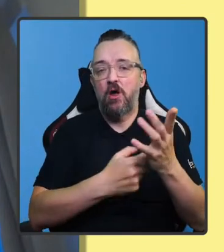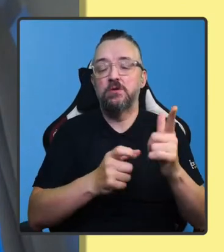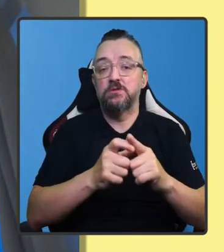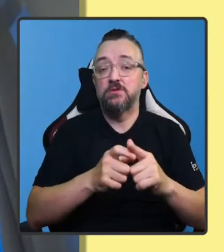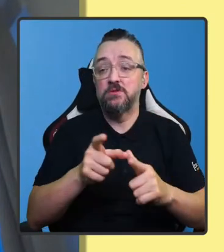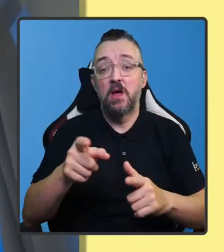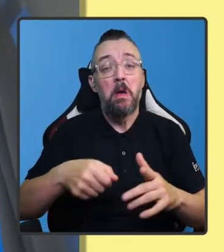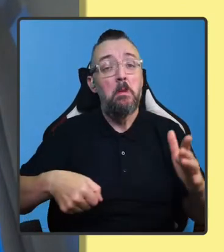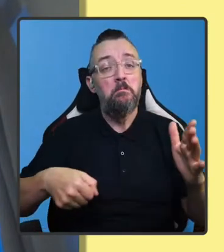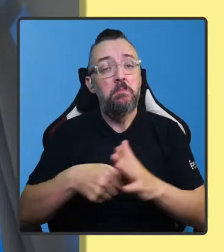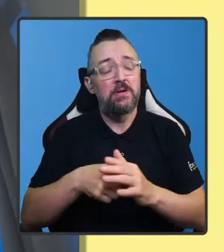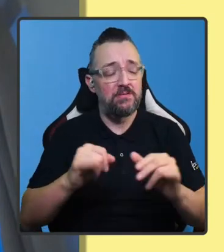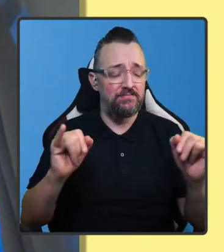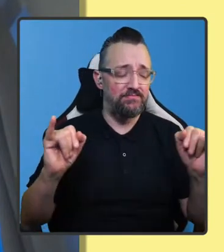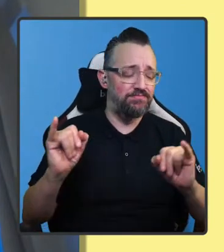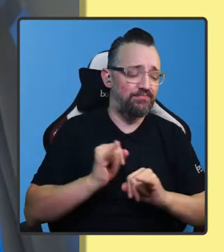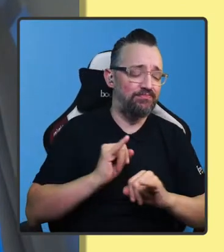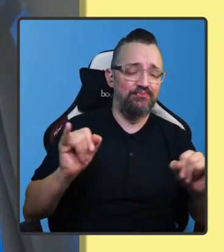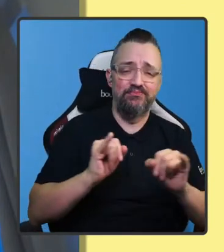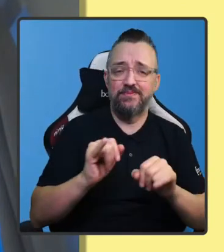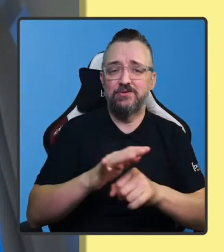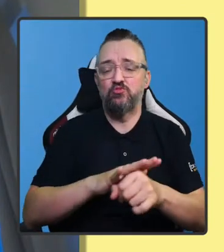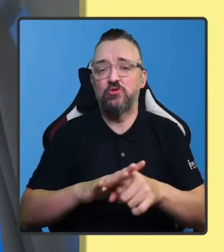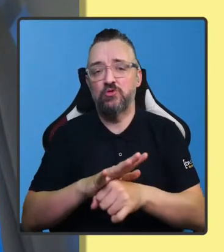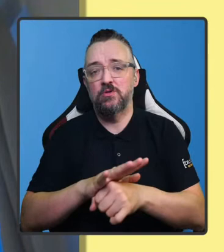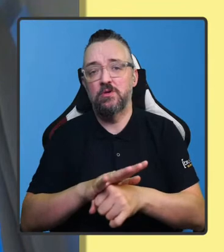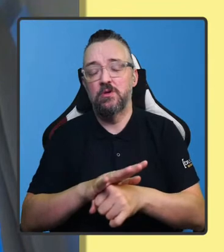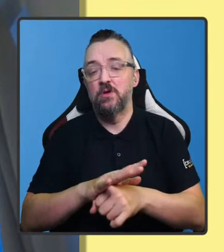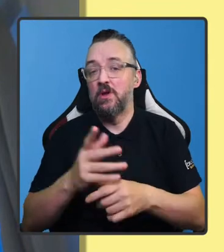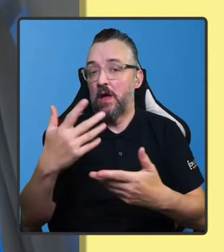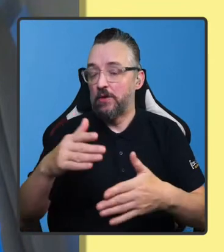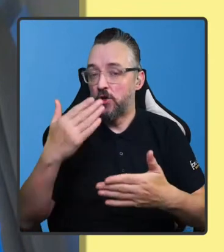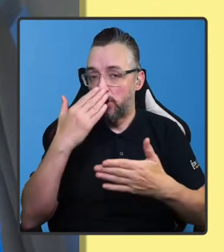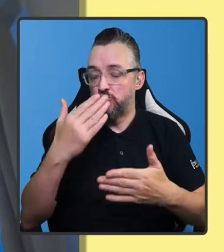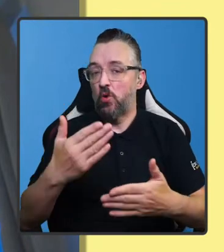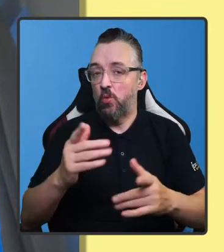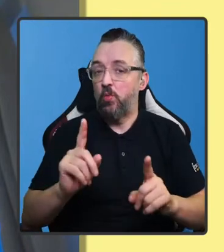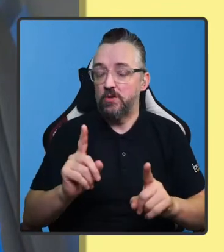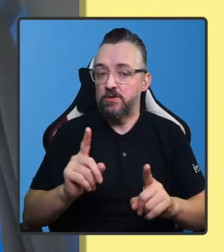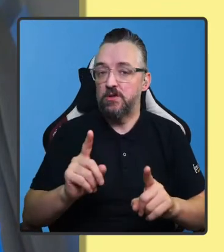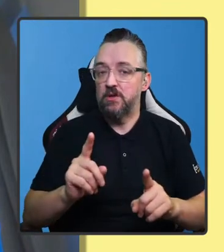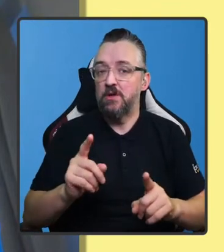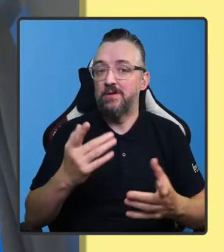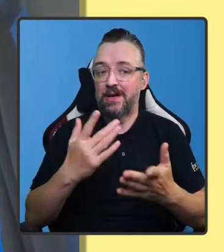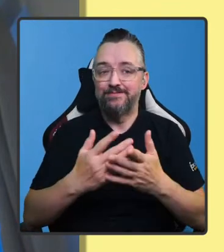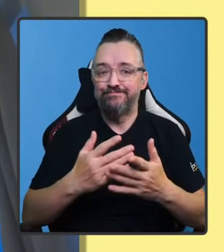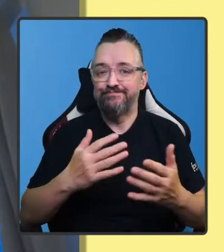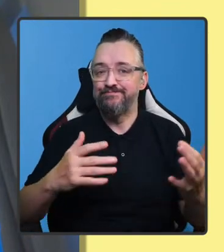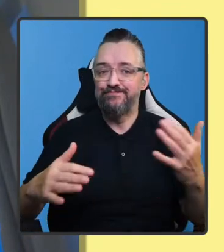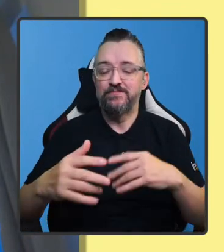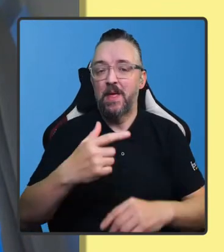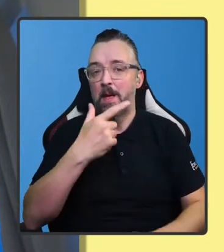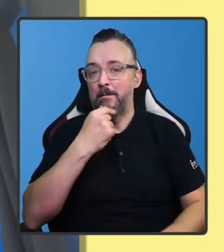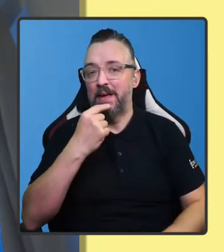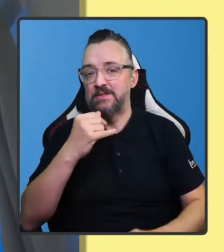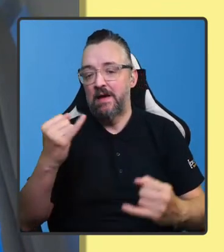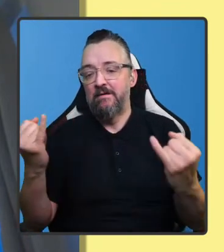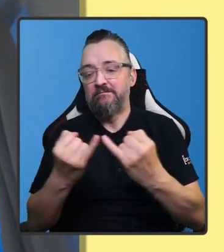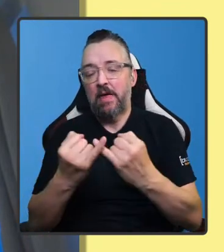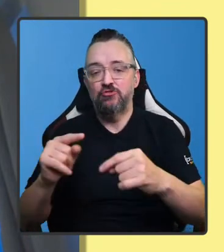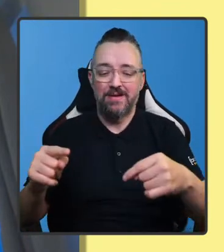Everard in the most appalling circumstances has exposed the pervasive and corrosive nature of men's violence against